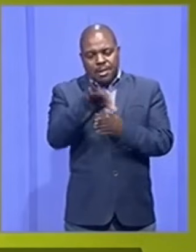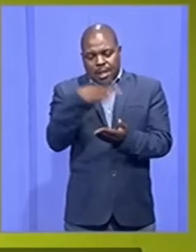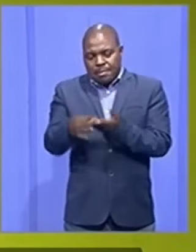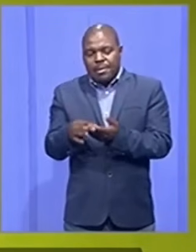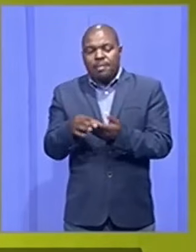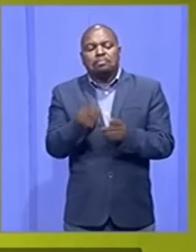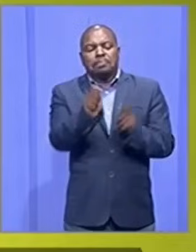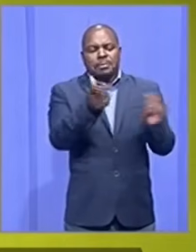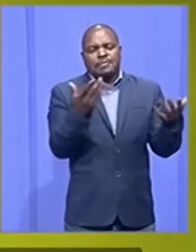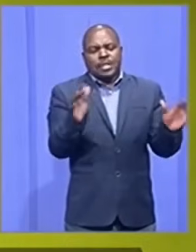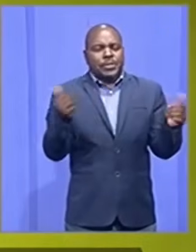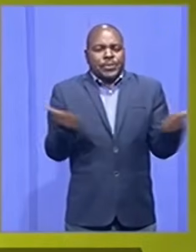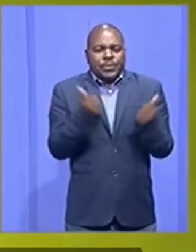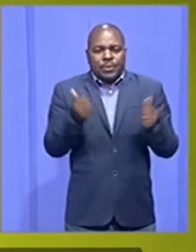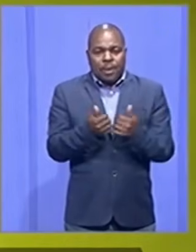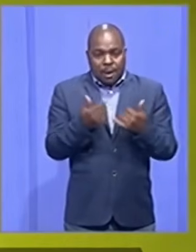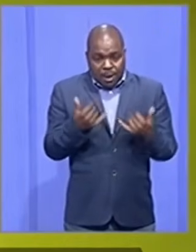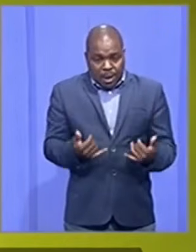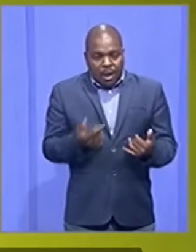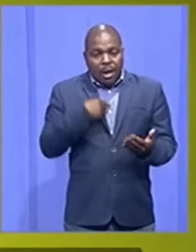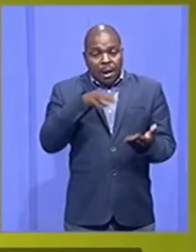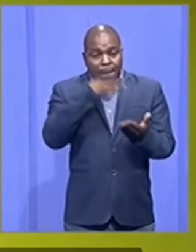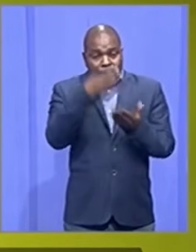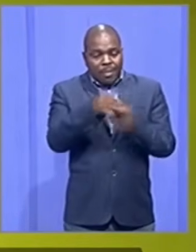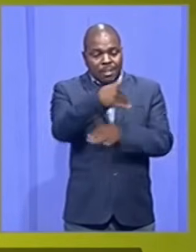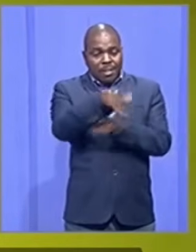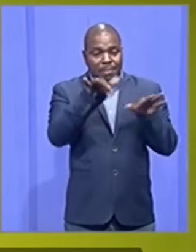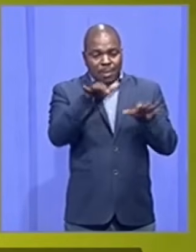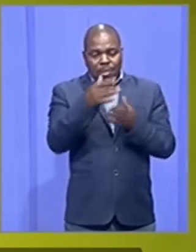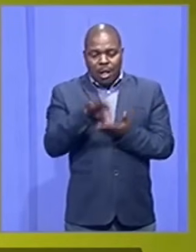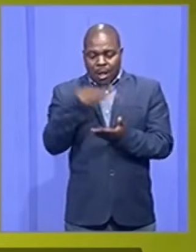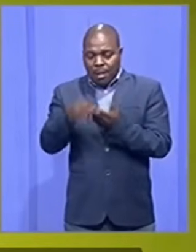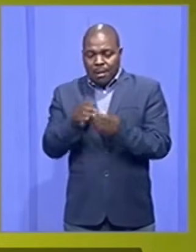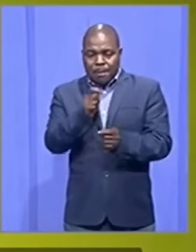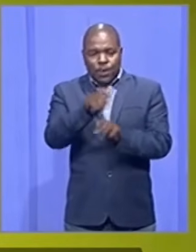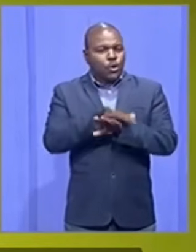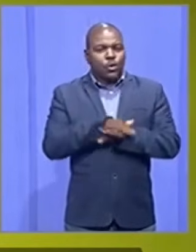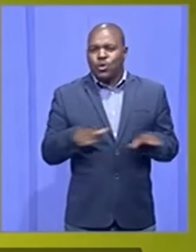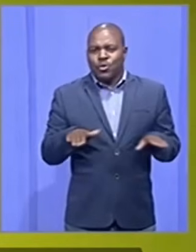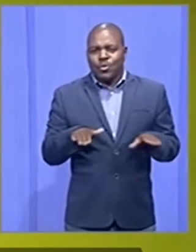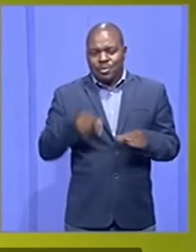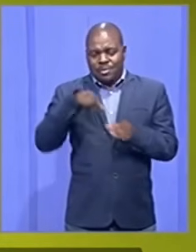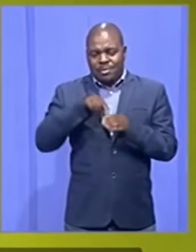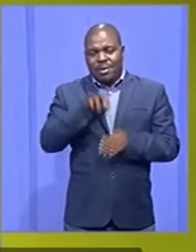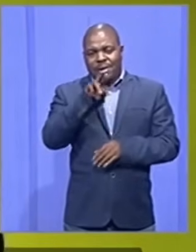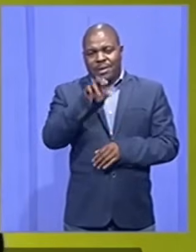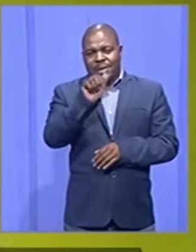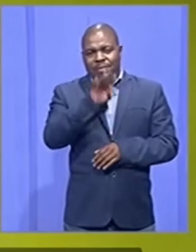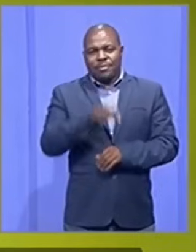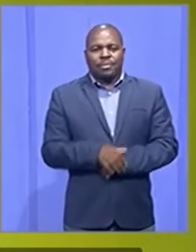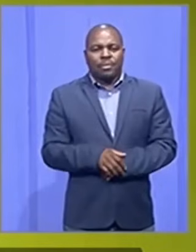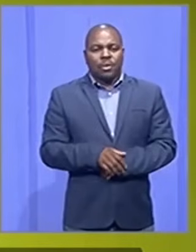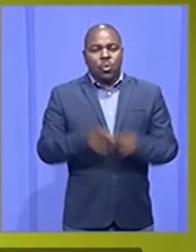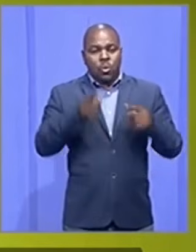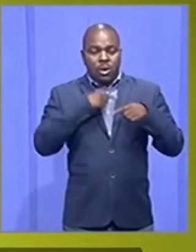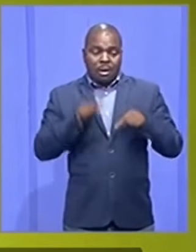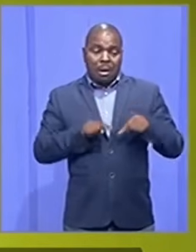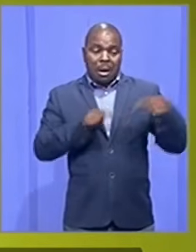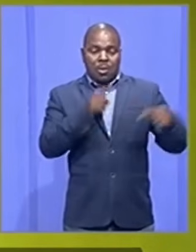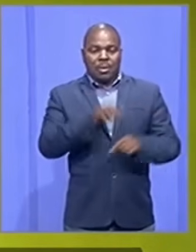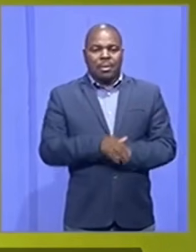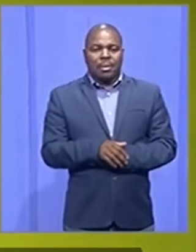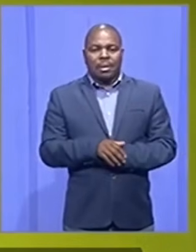proposing now is that foreign nationals are not going to be catered for in the claims for the RAF. And our argument is that